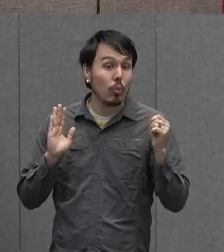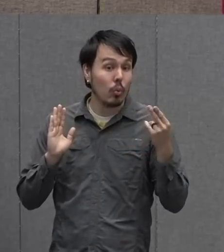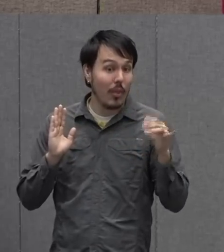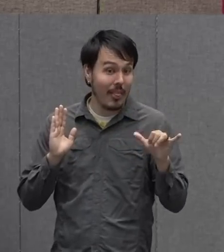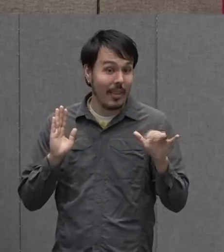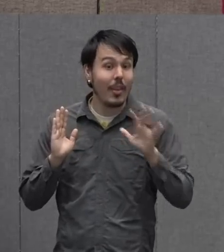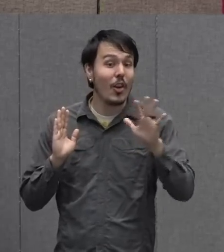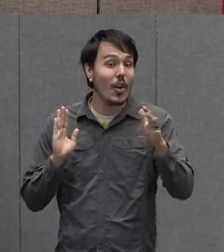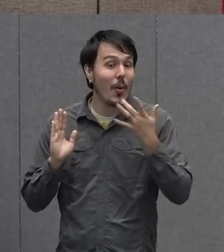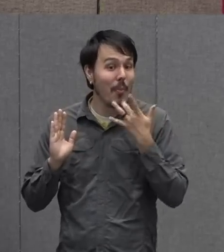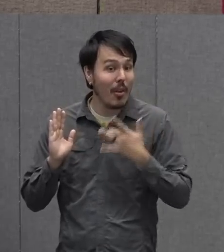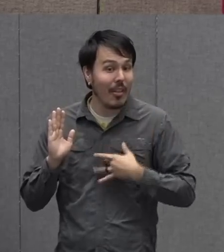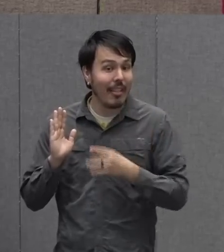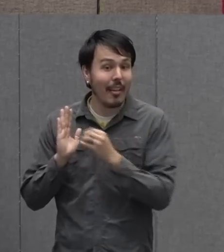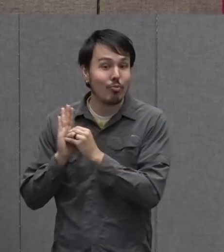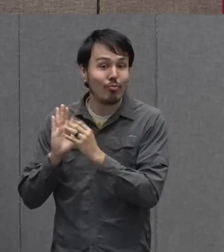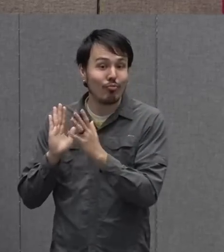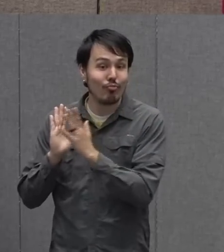birthday.